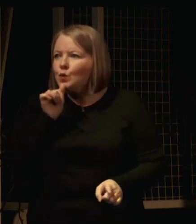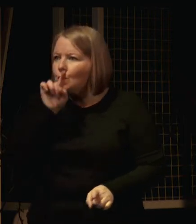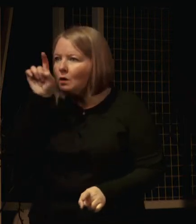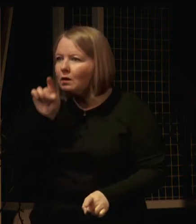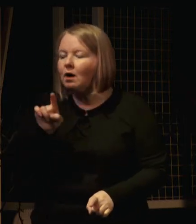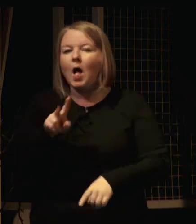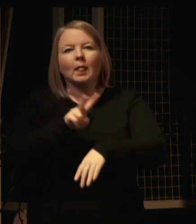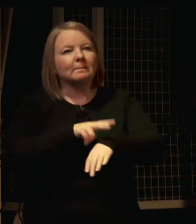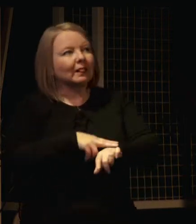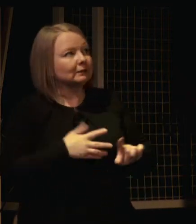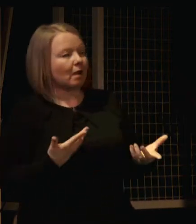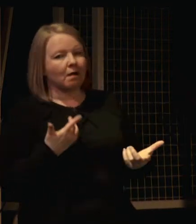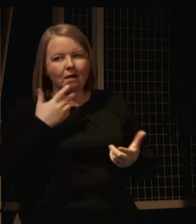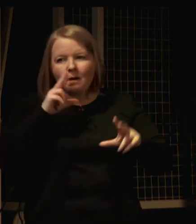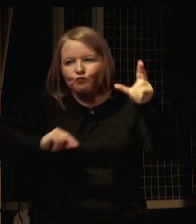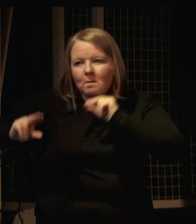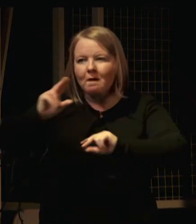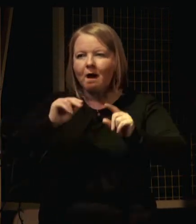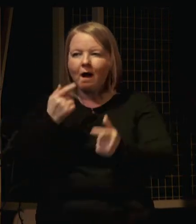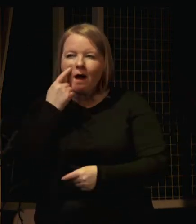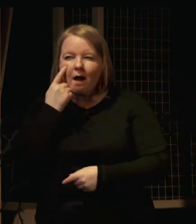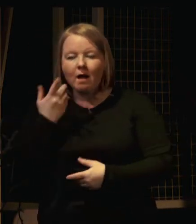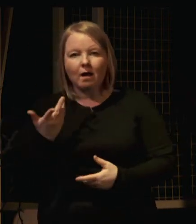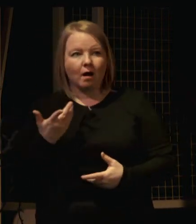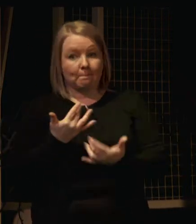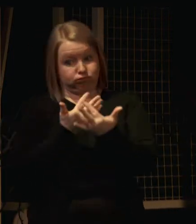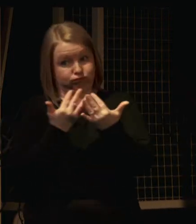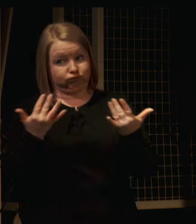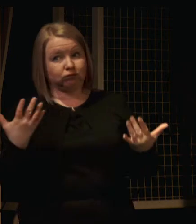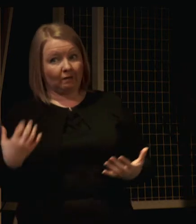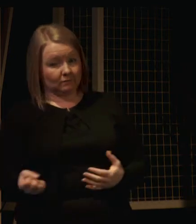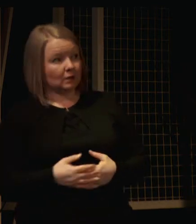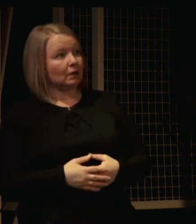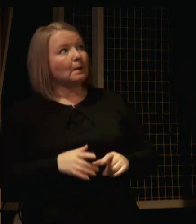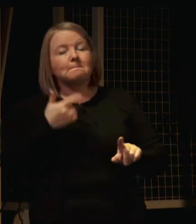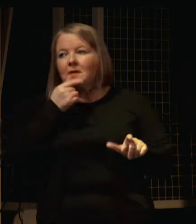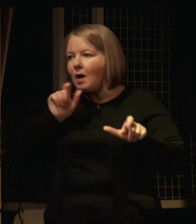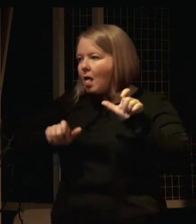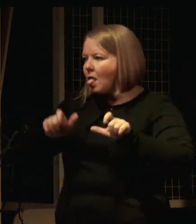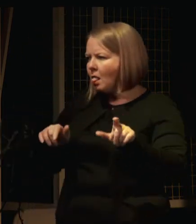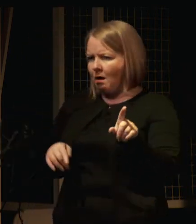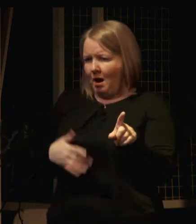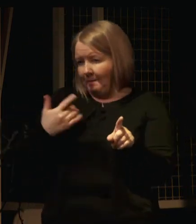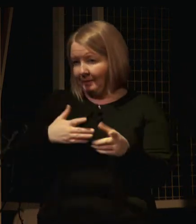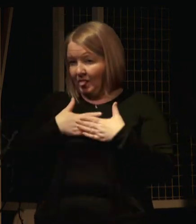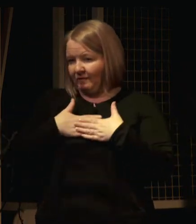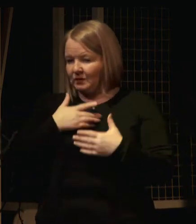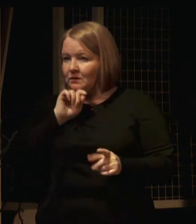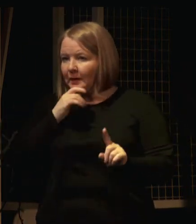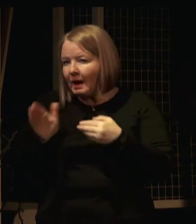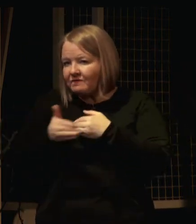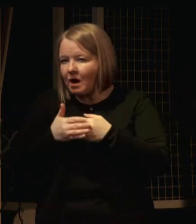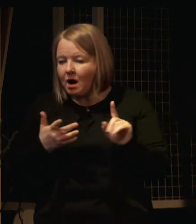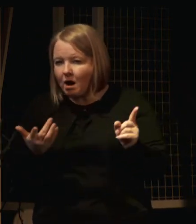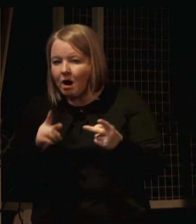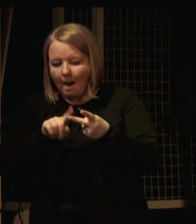the police have got to go on is rumours and speculation at the moment. Well, there's plenty of them going around. A lot of people saying it was one of her jilted lovers. Some people saying it might